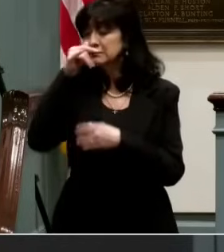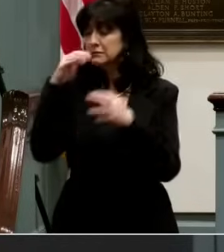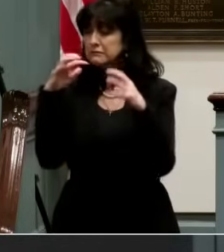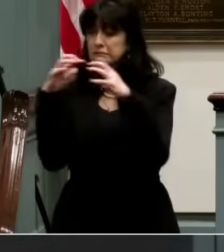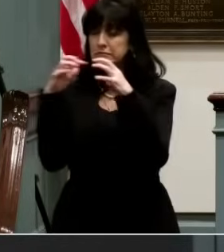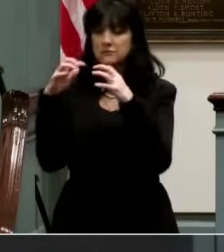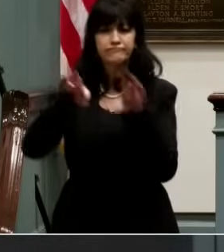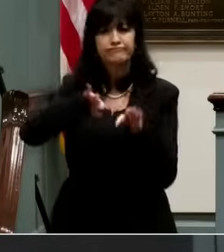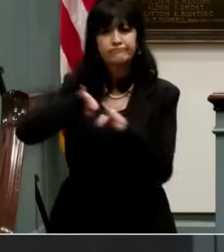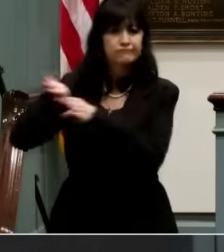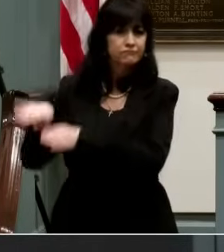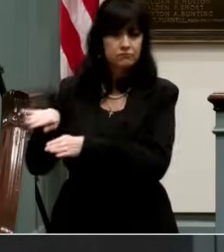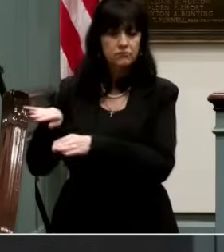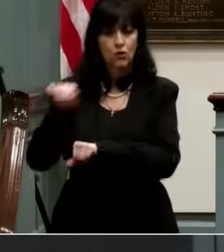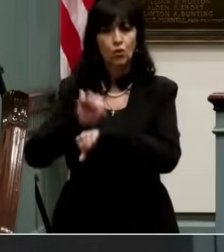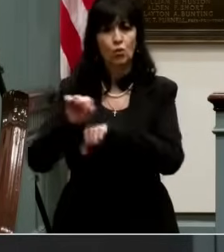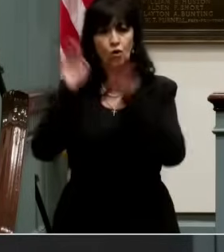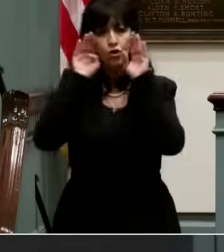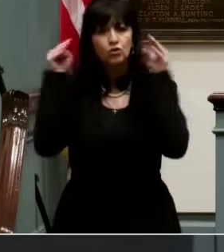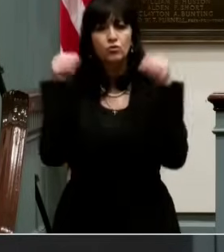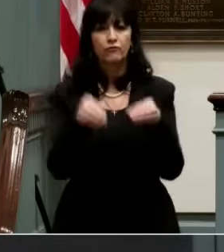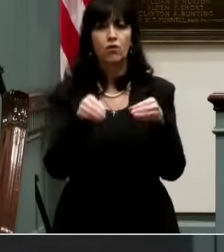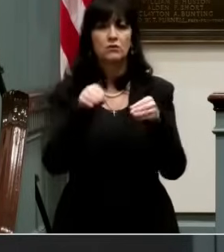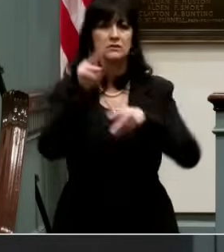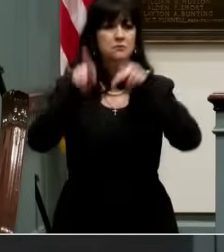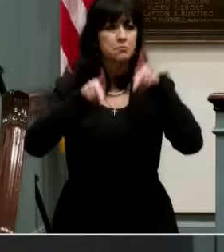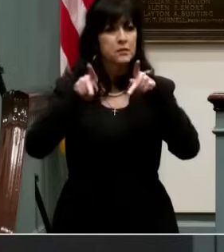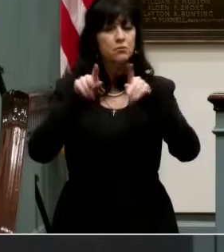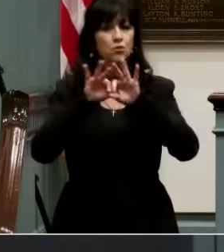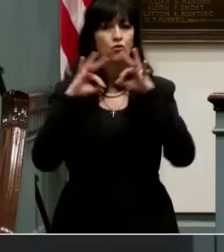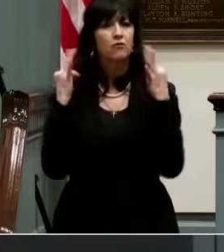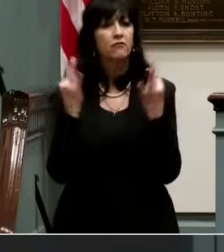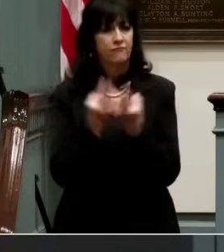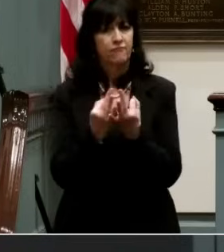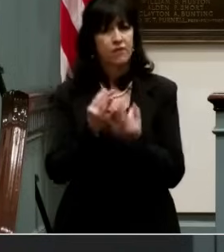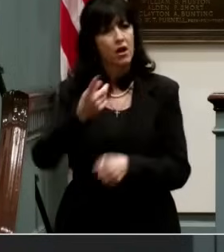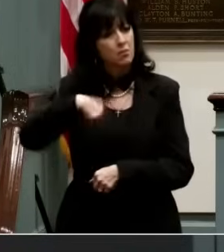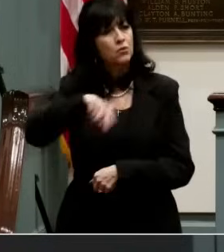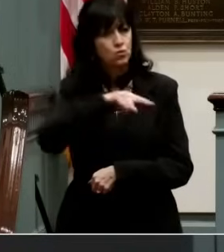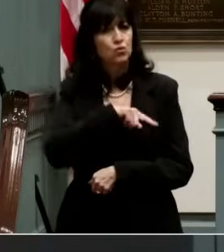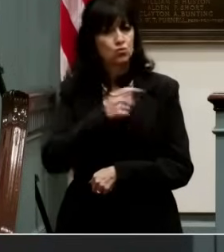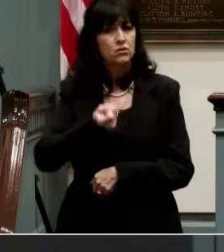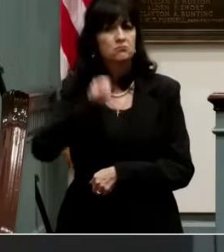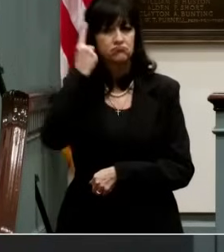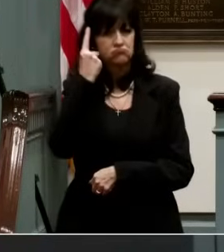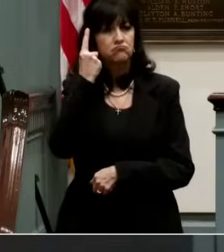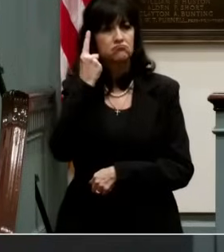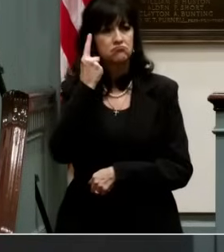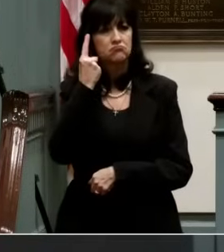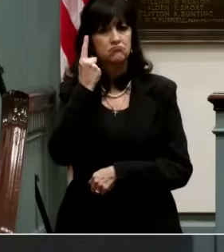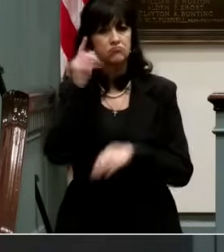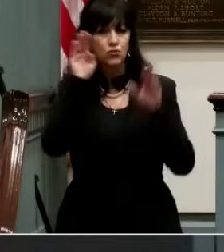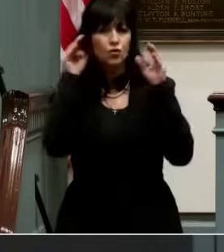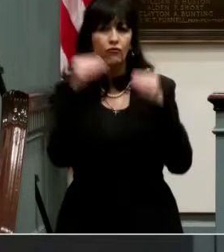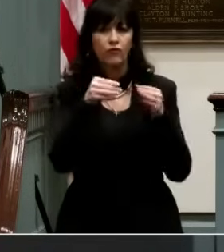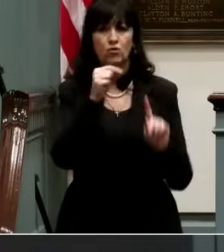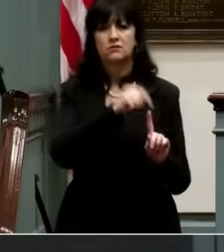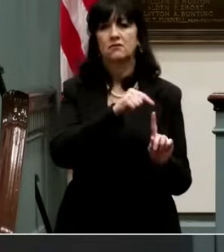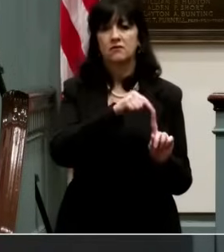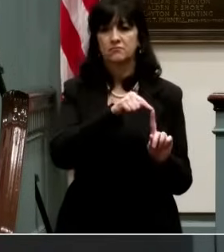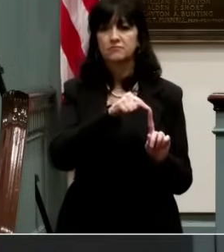serve. It's a tradition we should all embrace. Standing here today, I've never been more